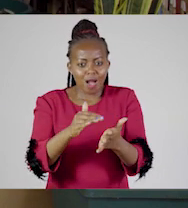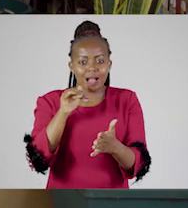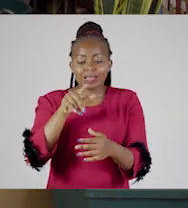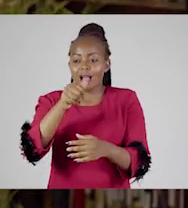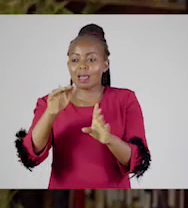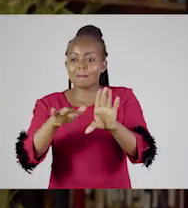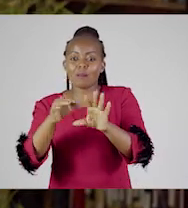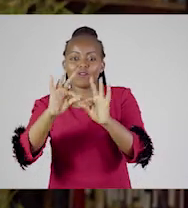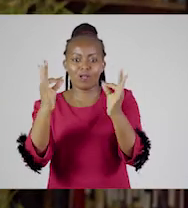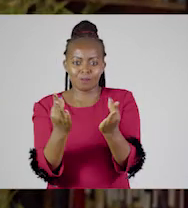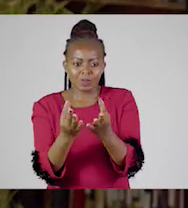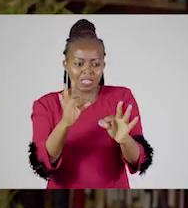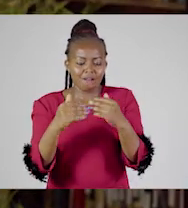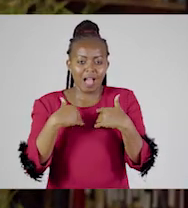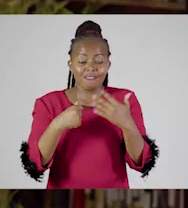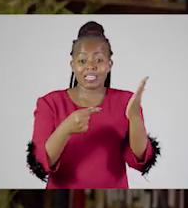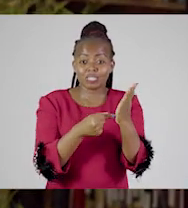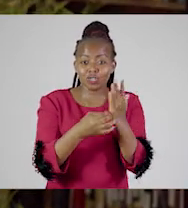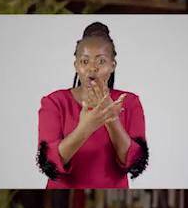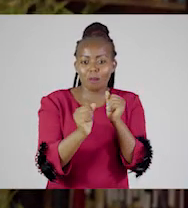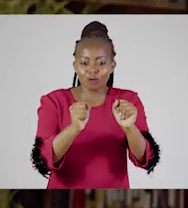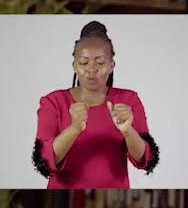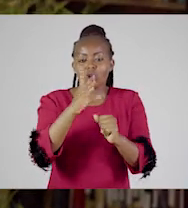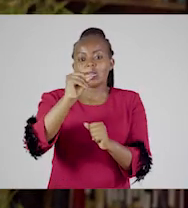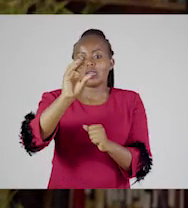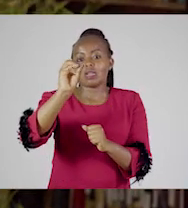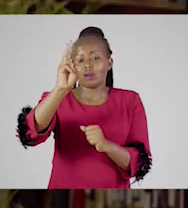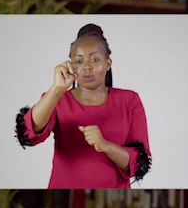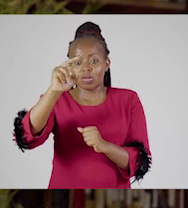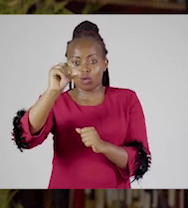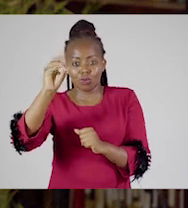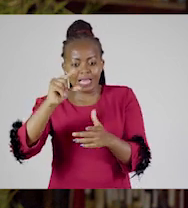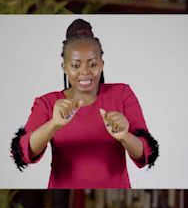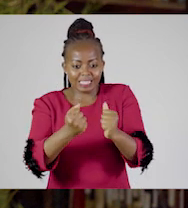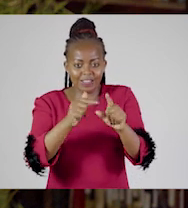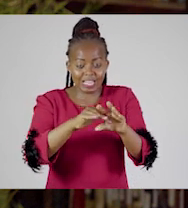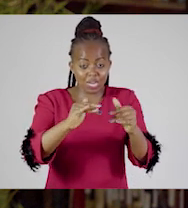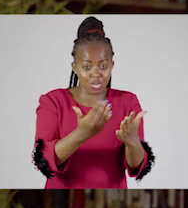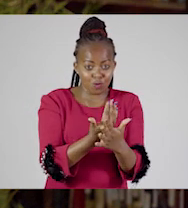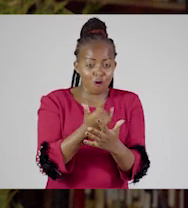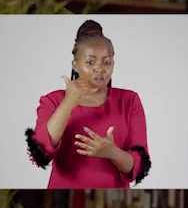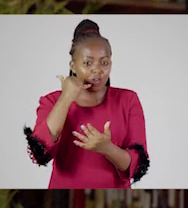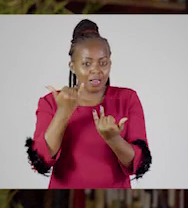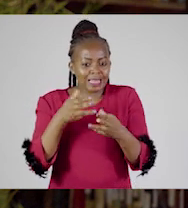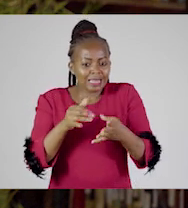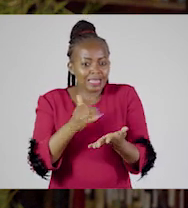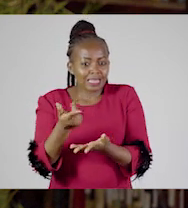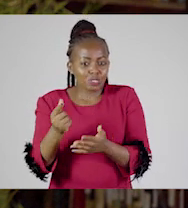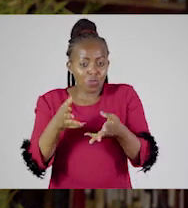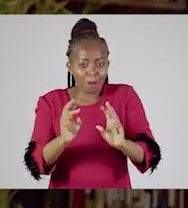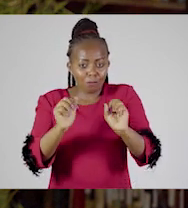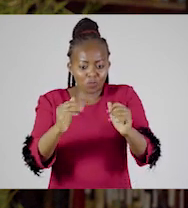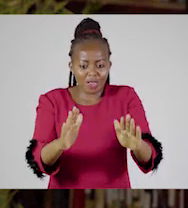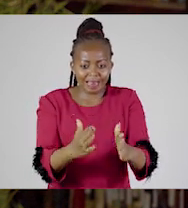share it with them, or if they have a digital copy, they simply need to download it and save it onto their new device. So in this way, we see the way